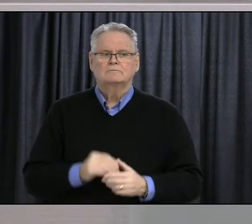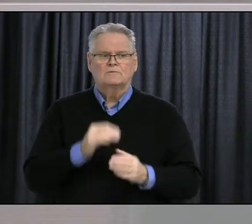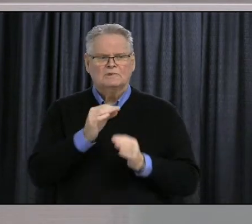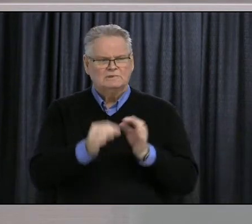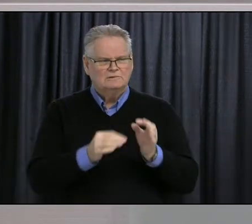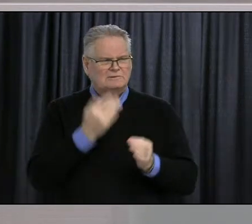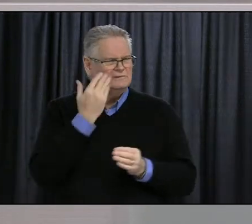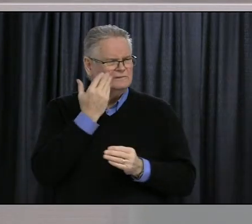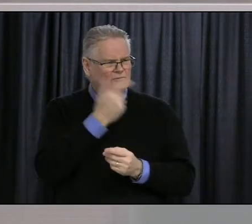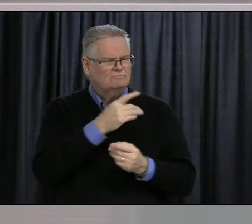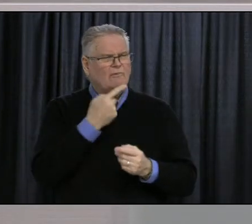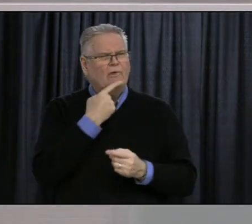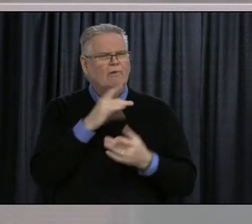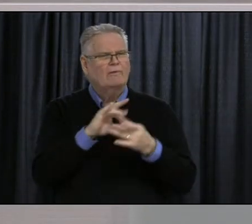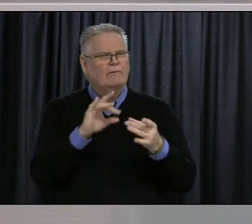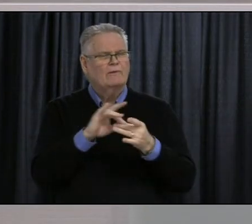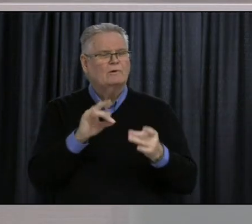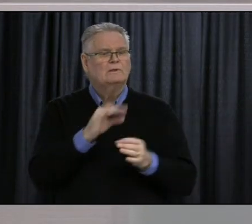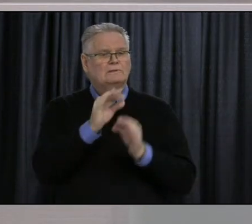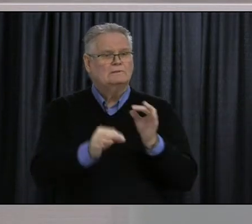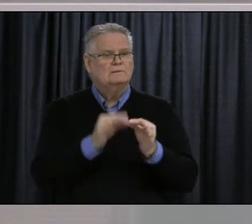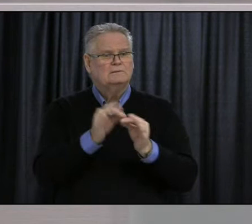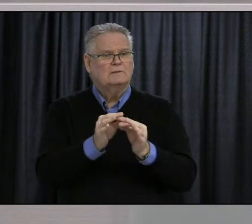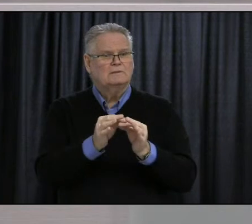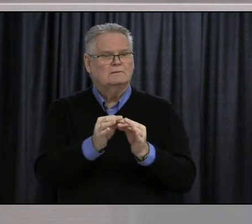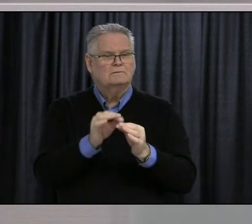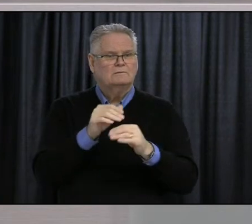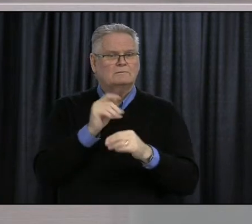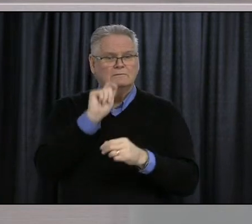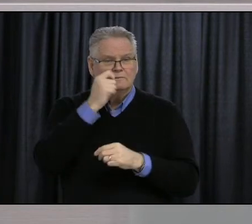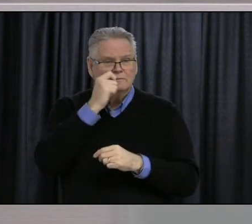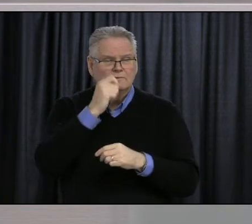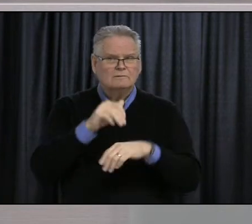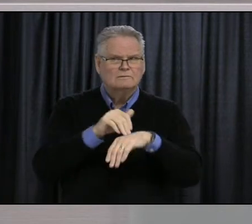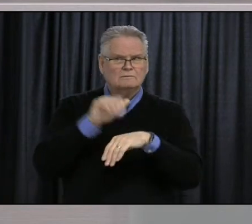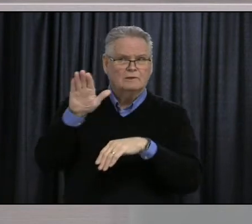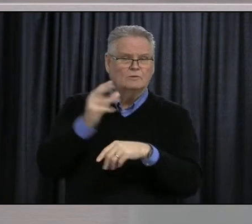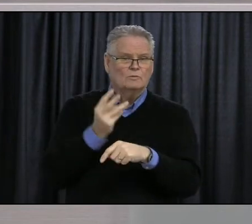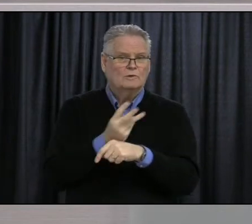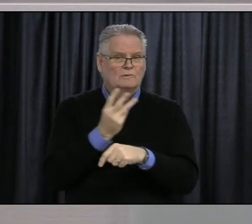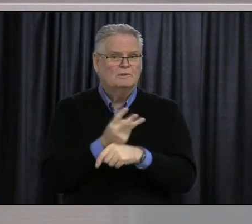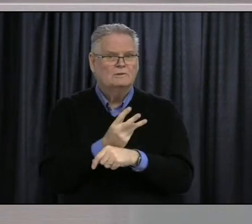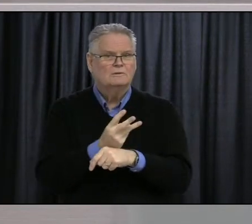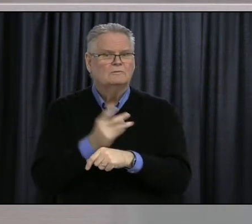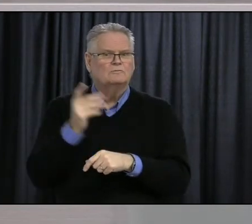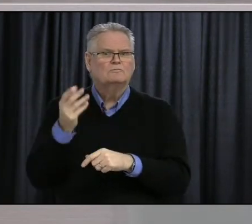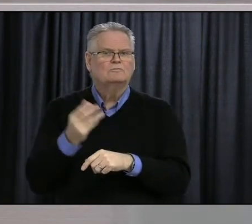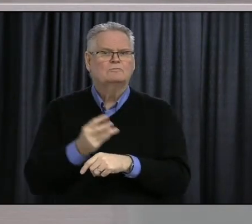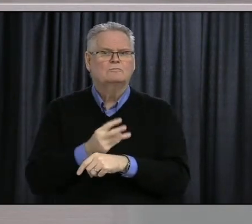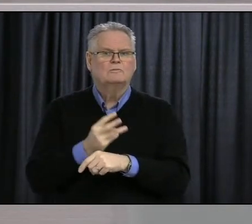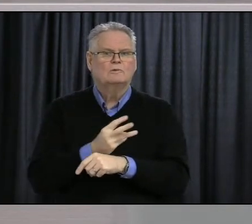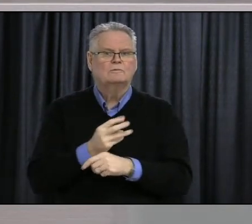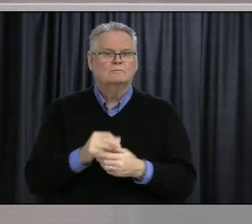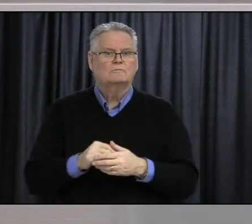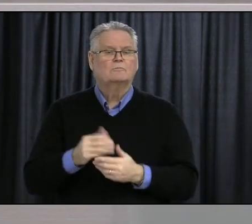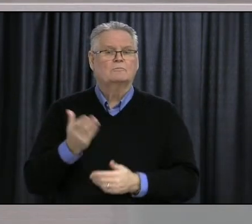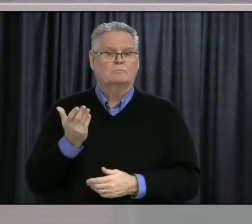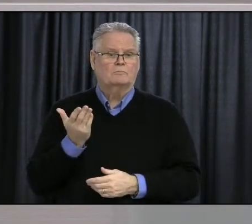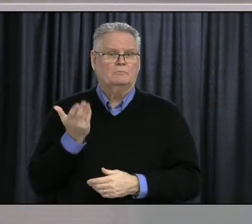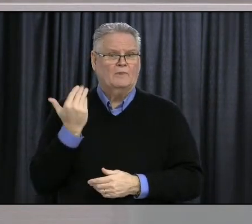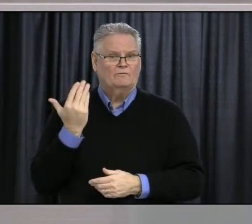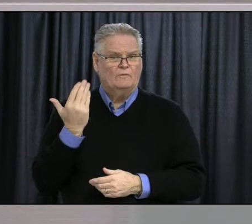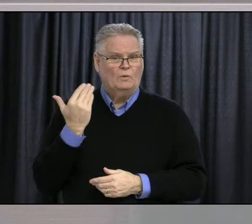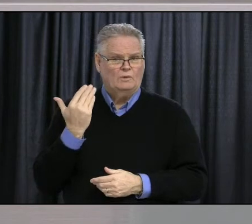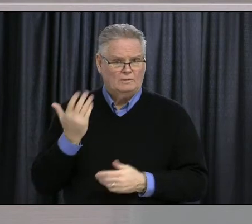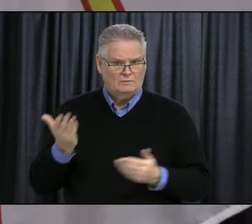curious, can you walk us through how that process works? Because previously, to just do the COVID testing, it was just local lab had to match the Winnipeg